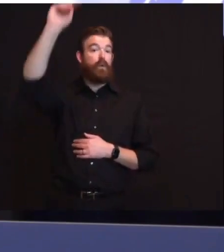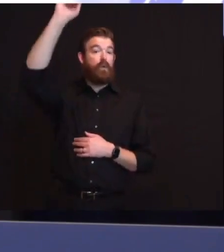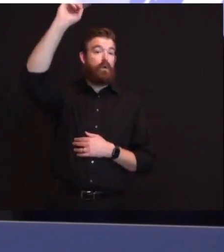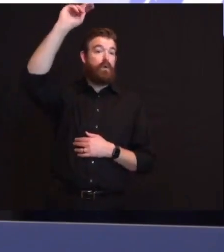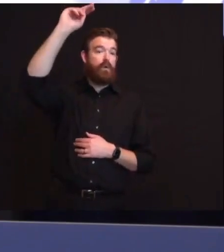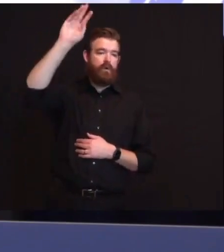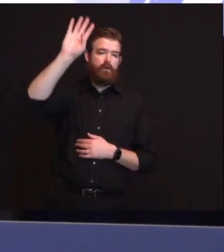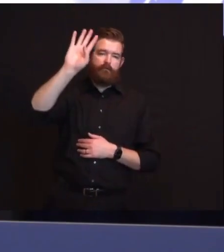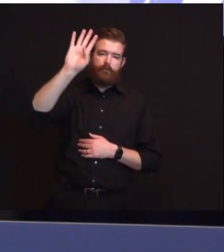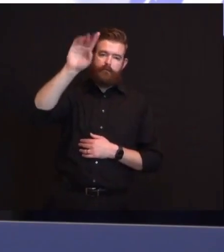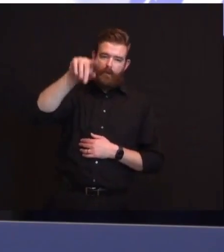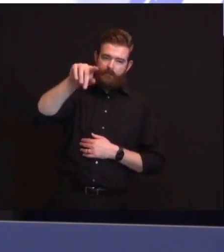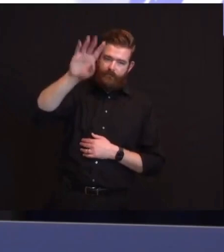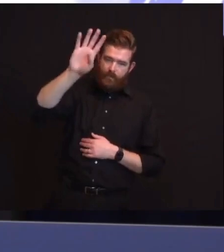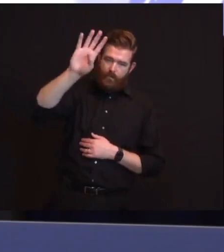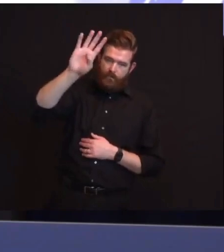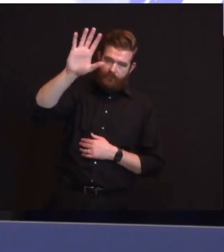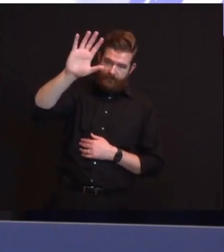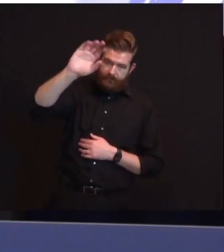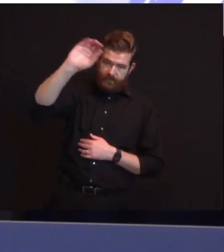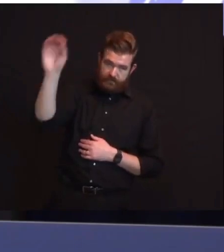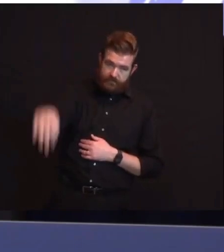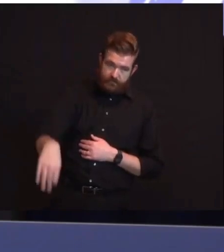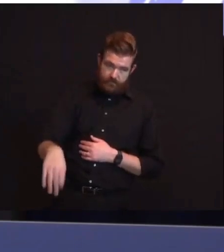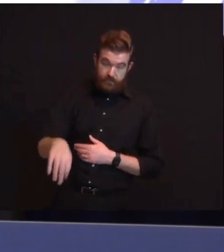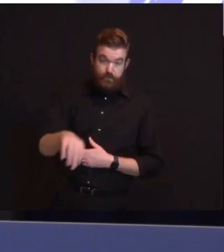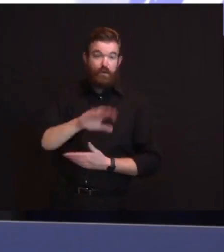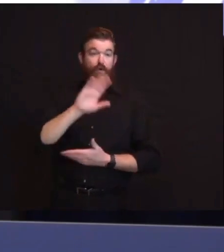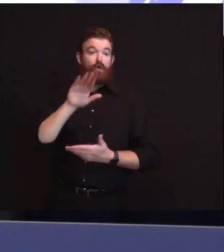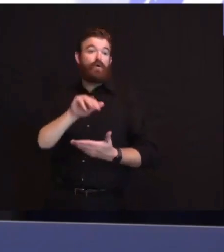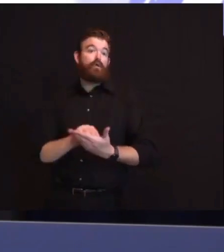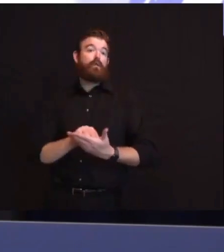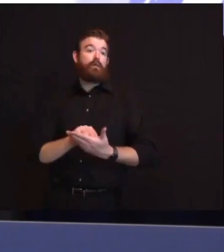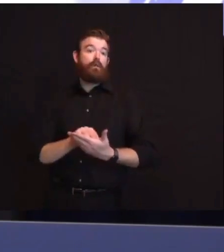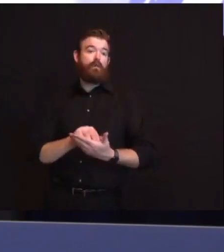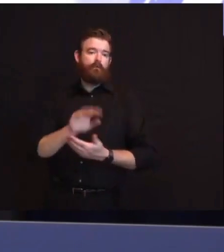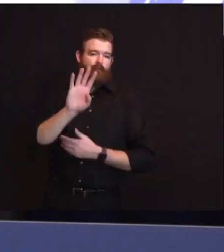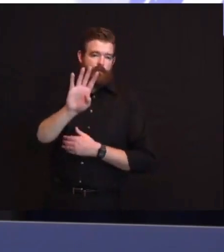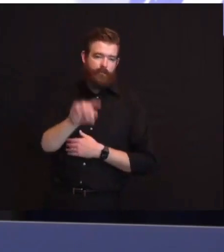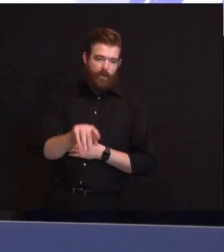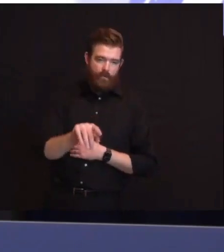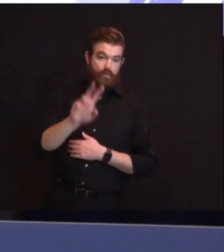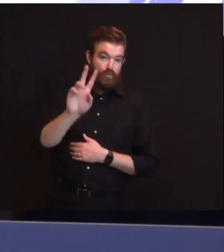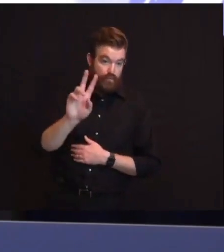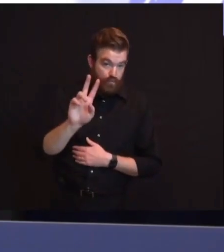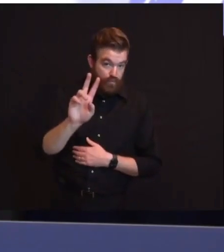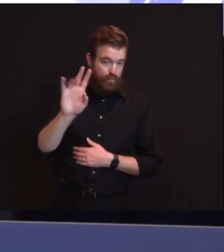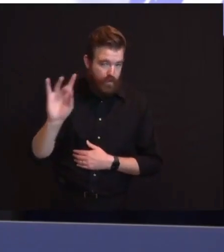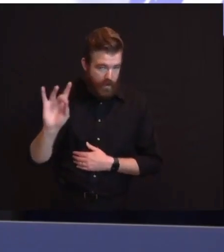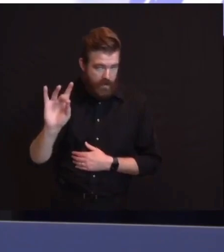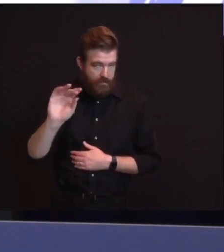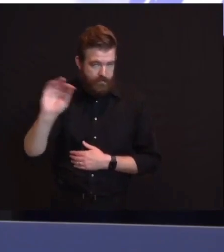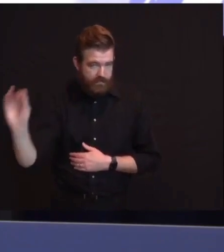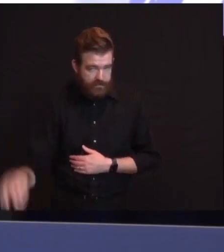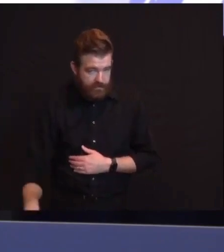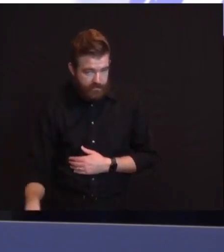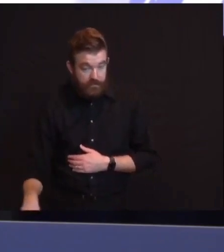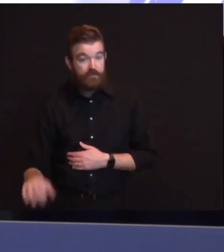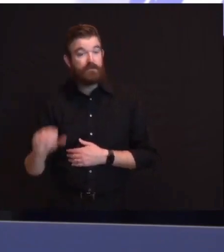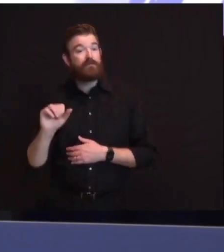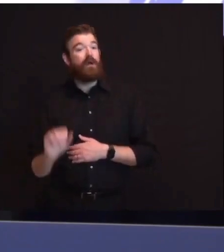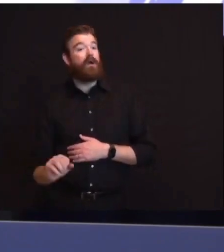reports 4.45%. The central part of the state, 4.28%. And the southern part of the state,